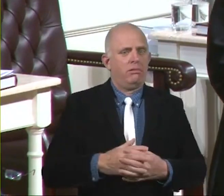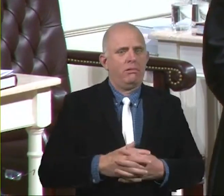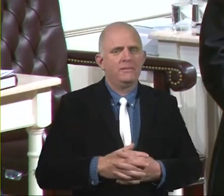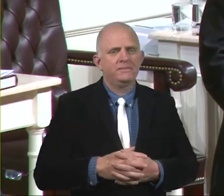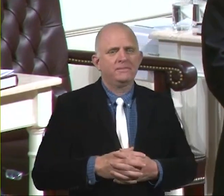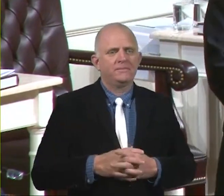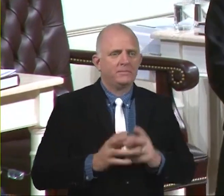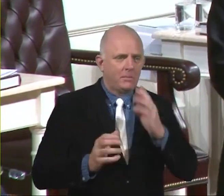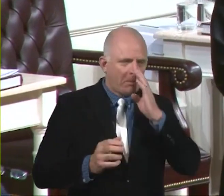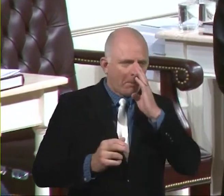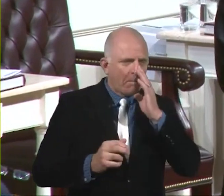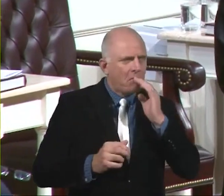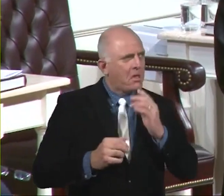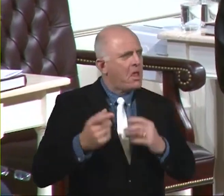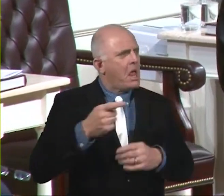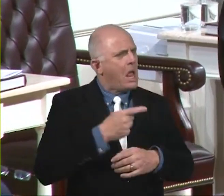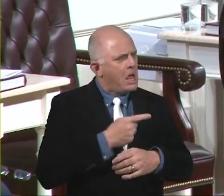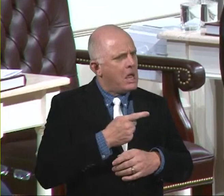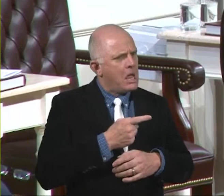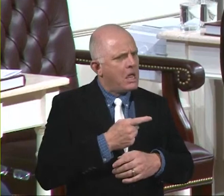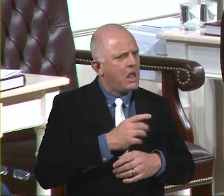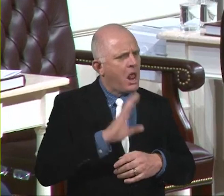He said, I never thought of that.